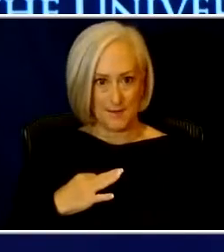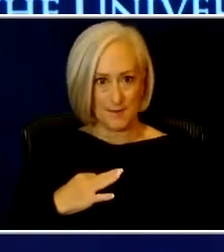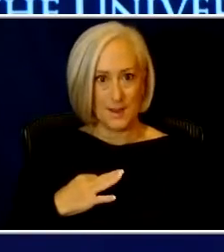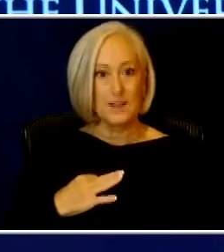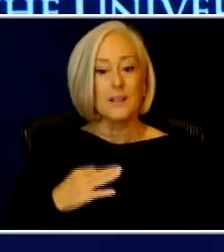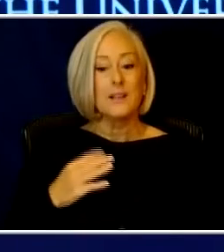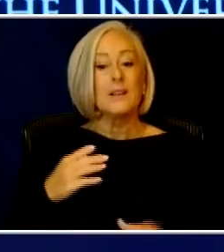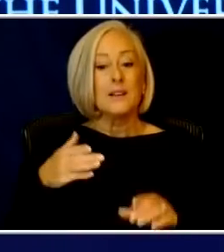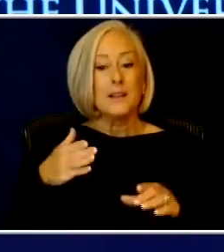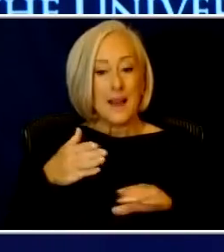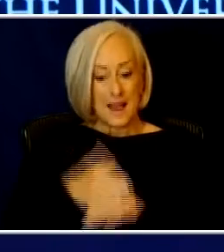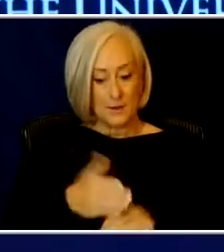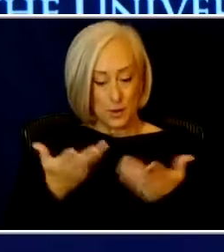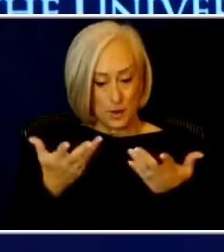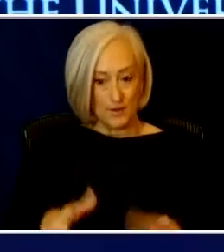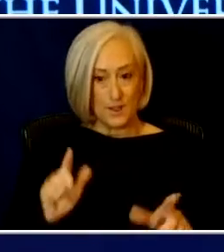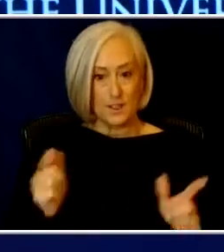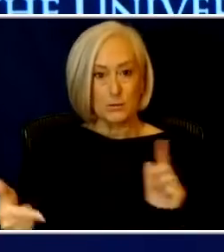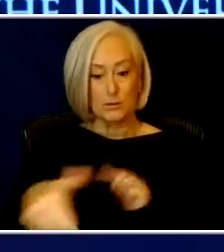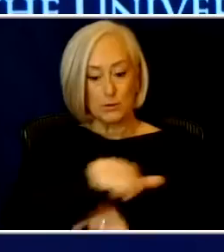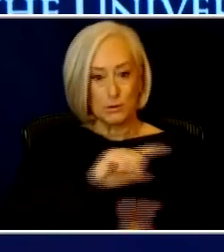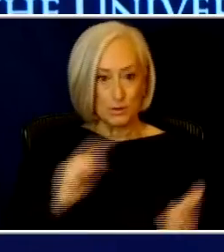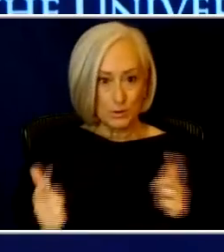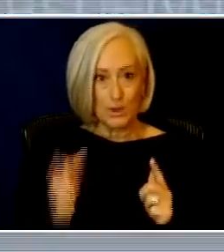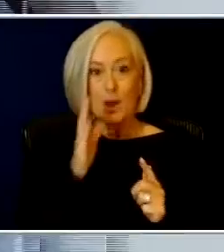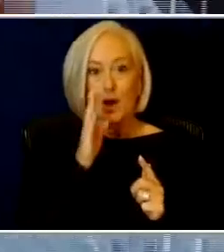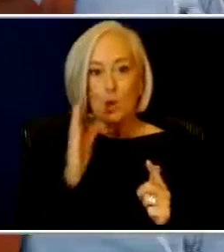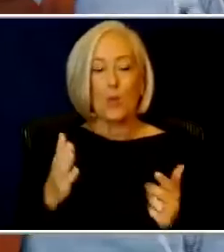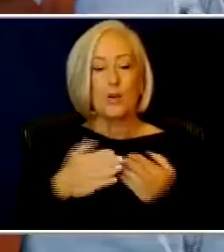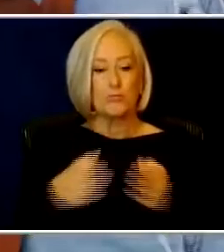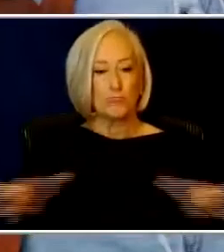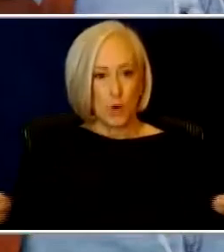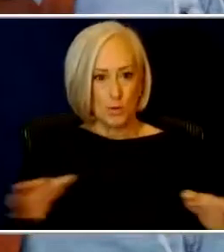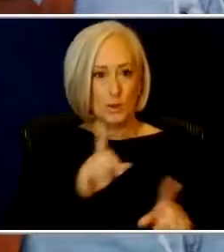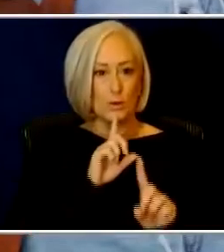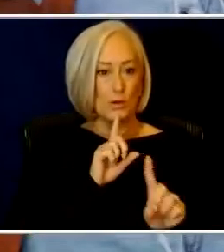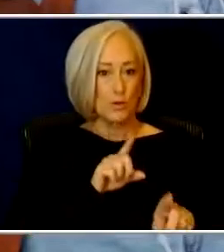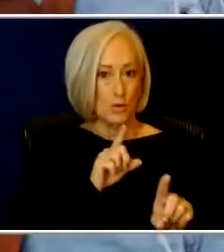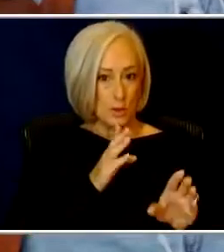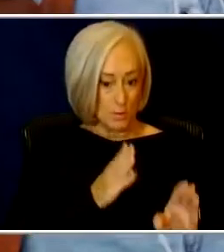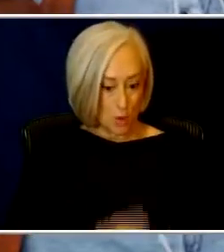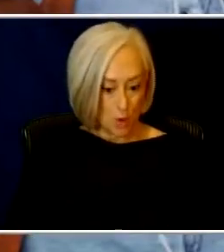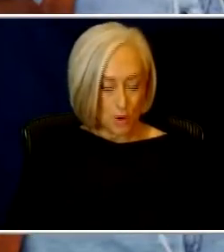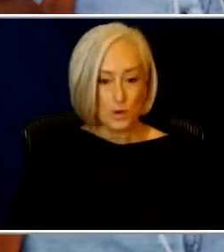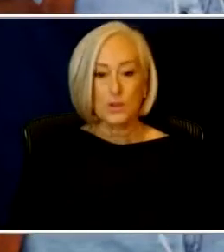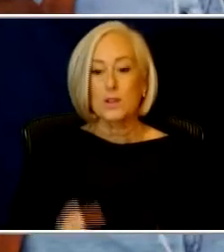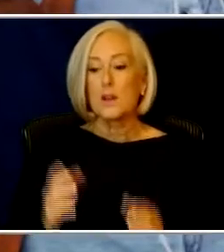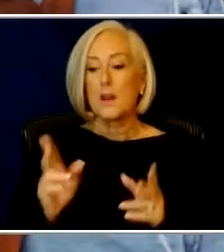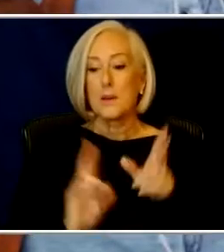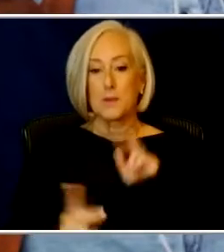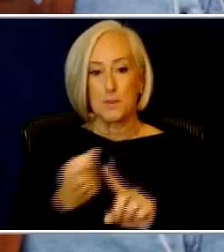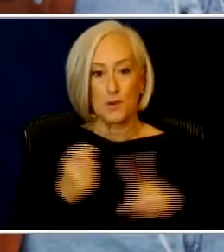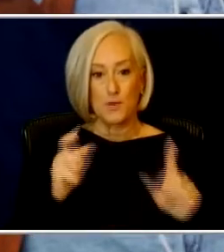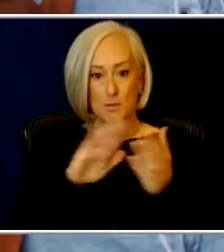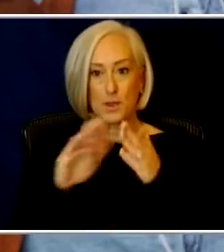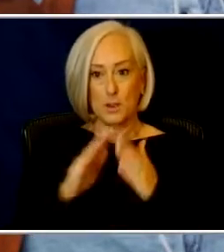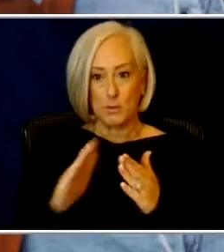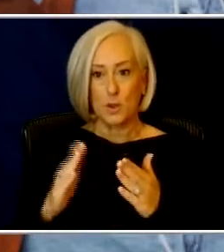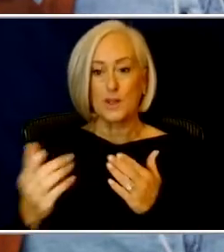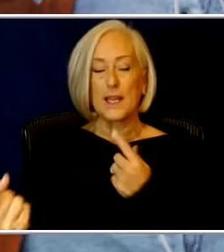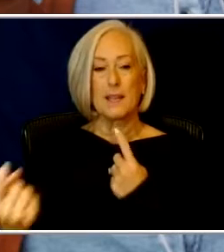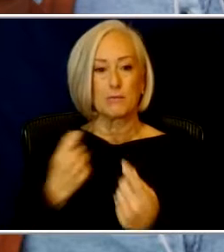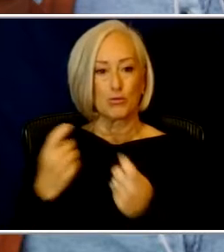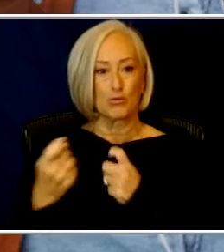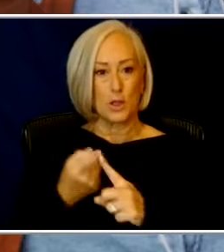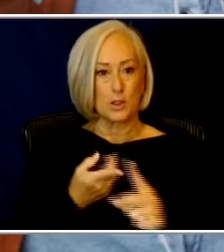questions from the community. Members of the community should put their questions into the chat feeds in Facebook, YouTube, Twitter,